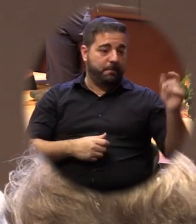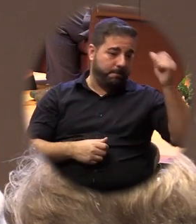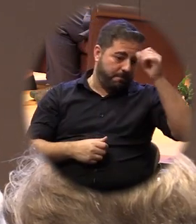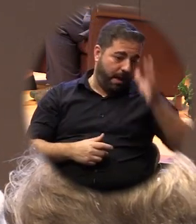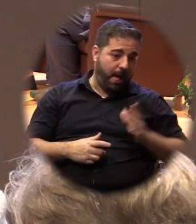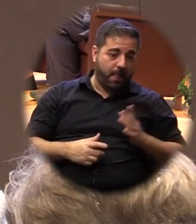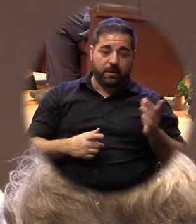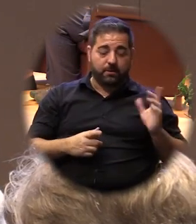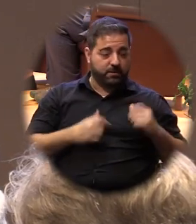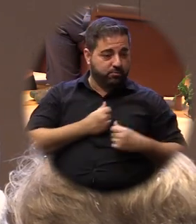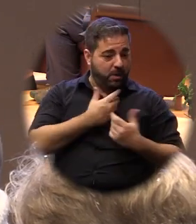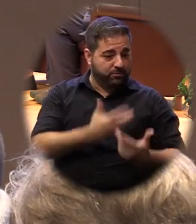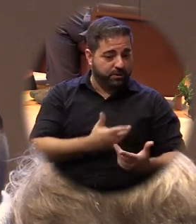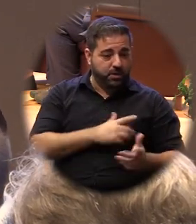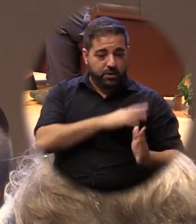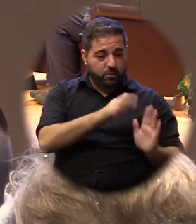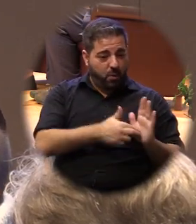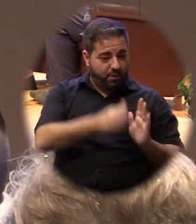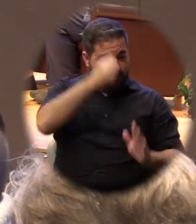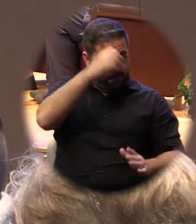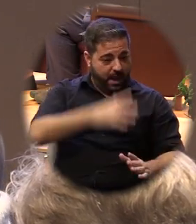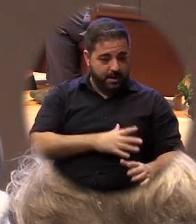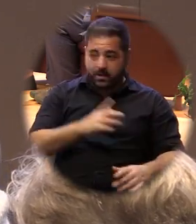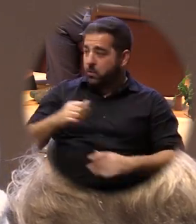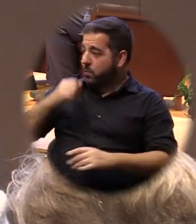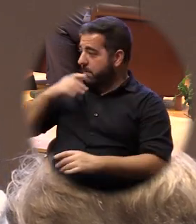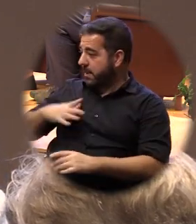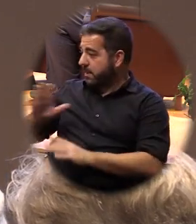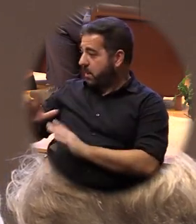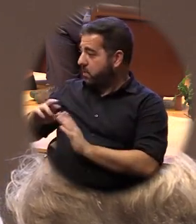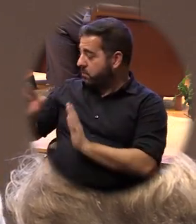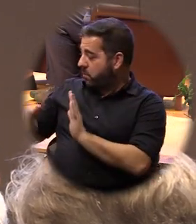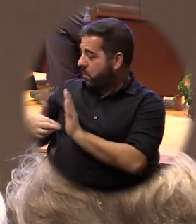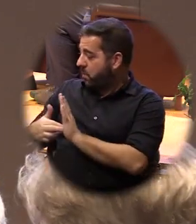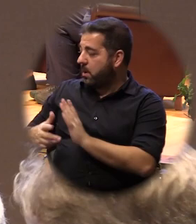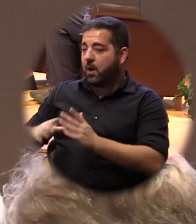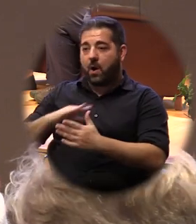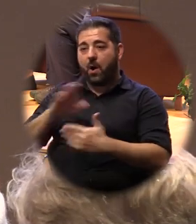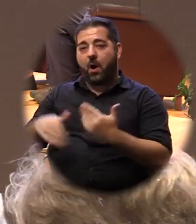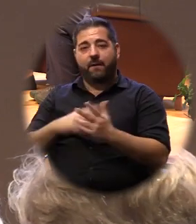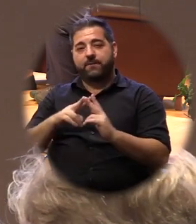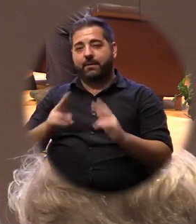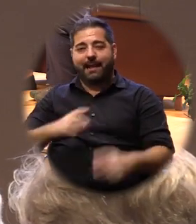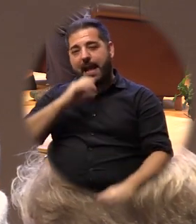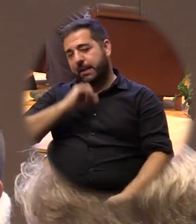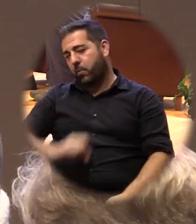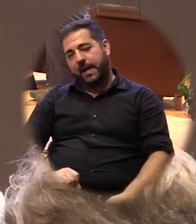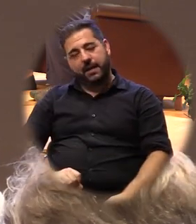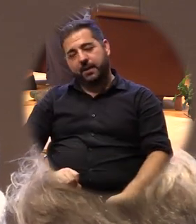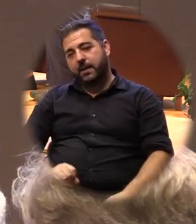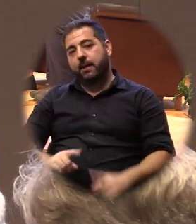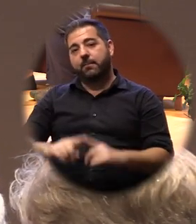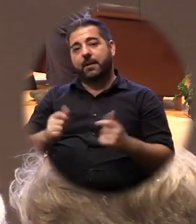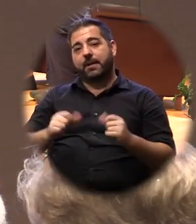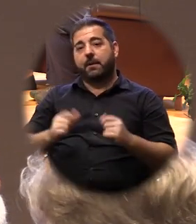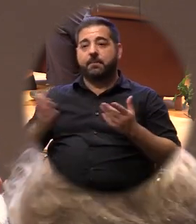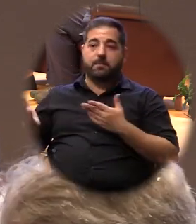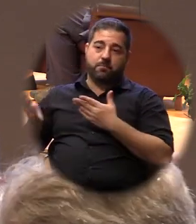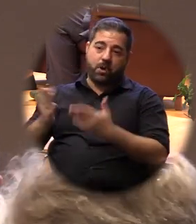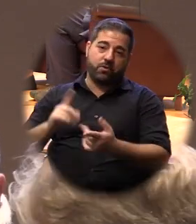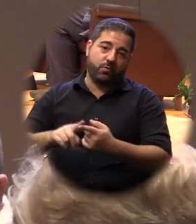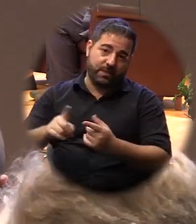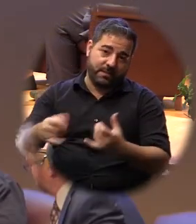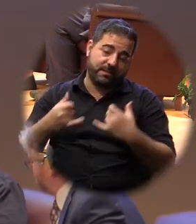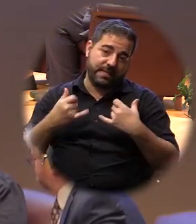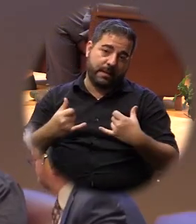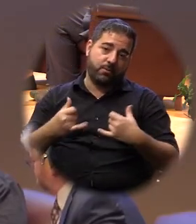and the roles of men and women in society, all very antiquated, but can be brought into contemporary